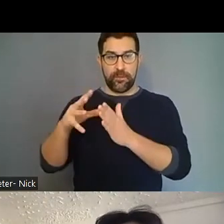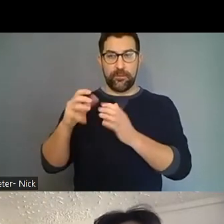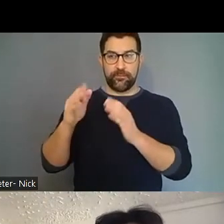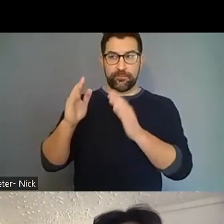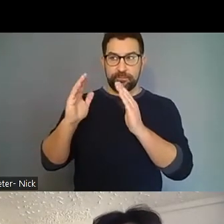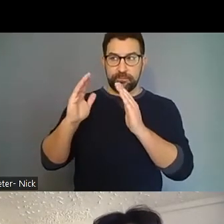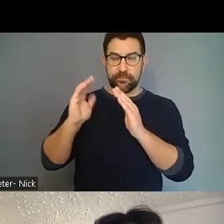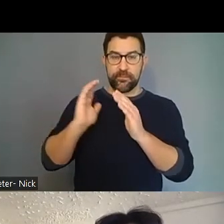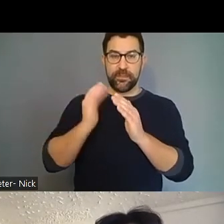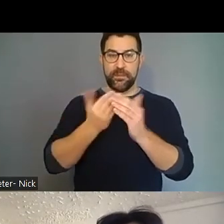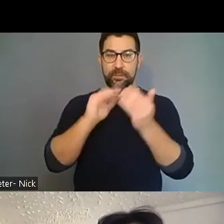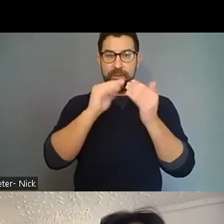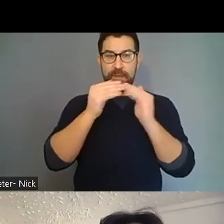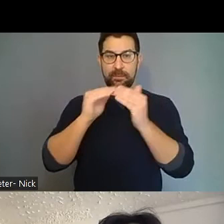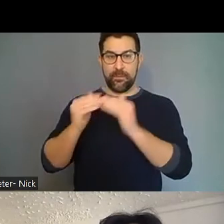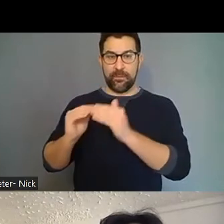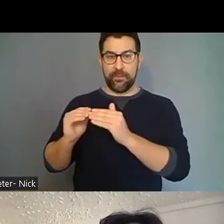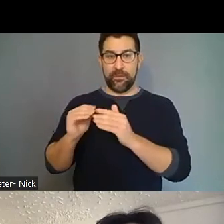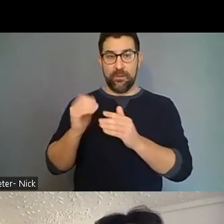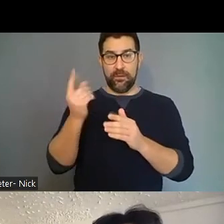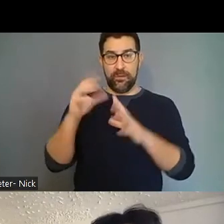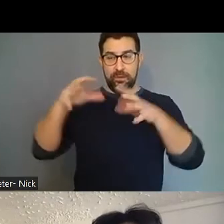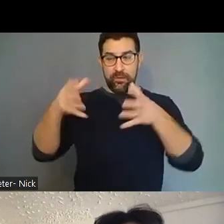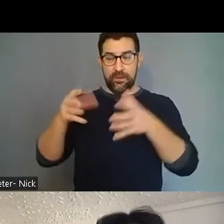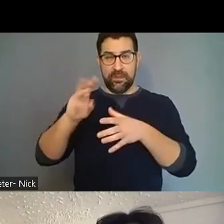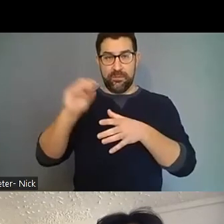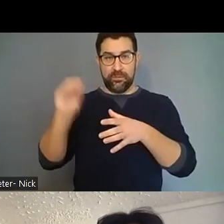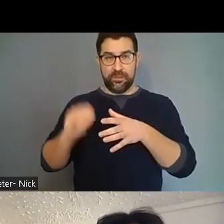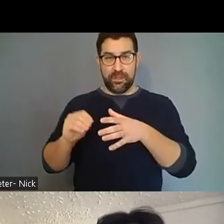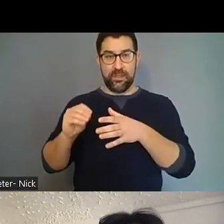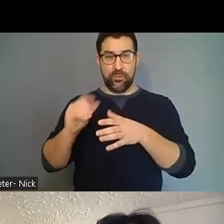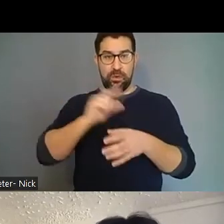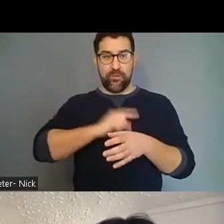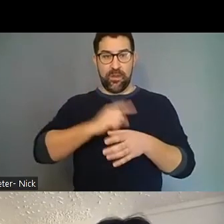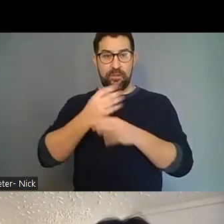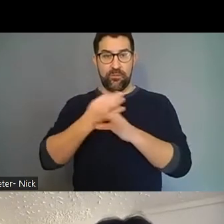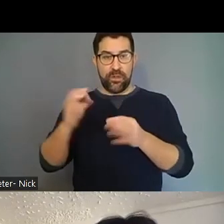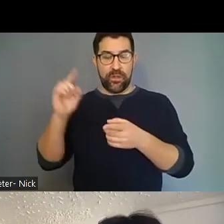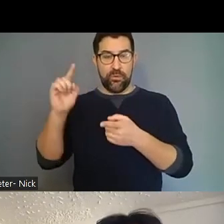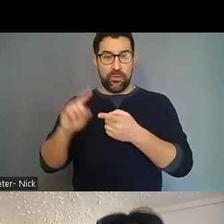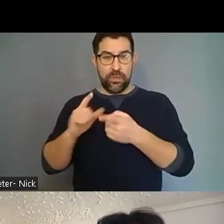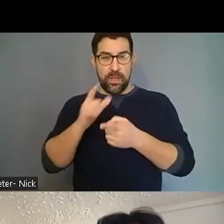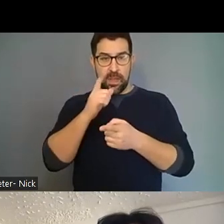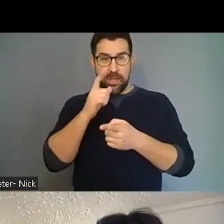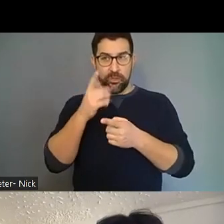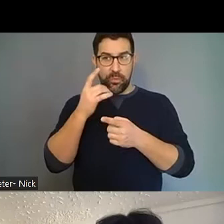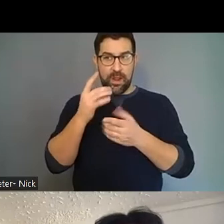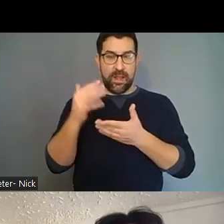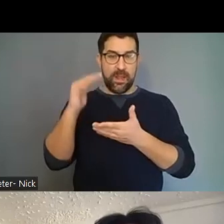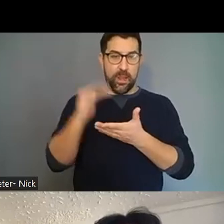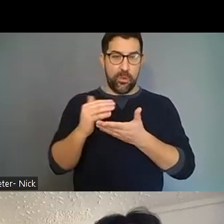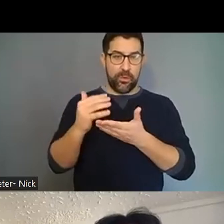our demographics. 60% of us qualify for free and reduced lunch. We're coming from lower to middle income